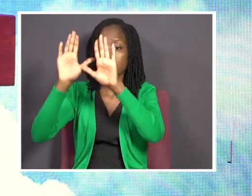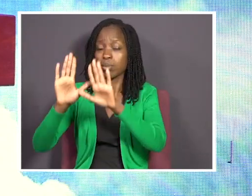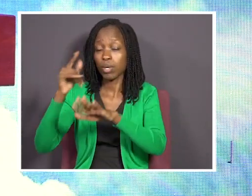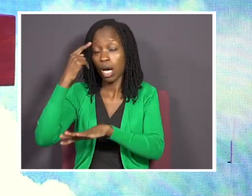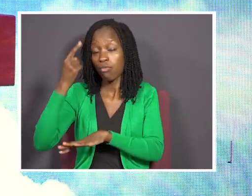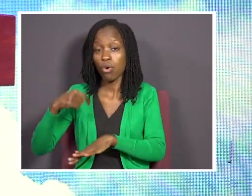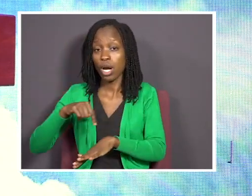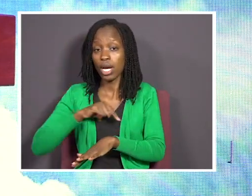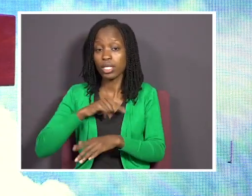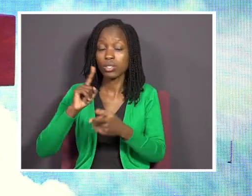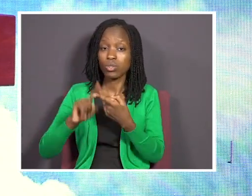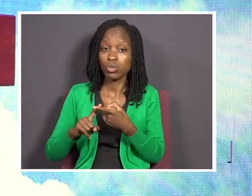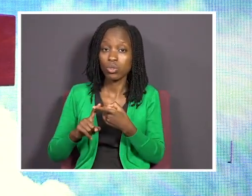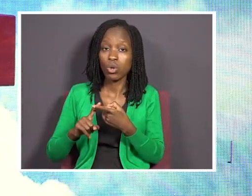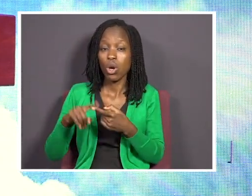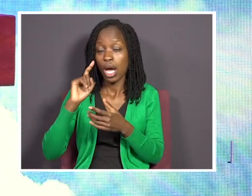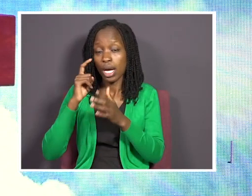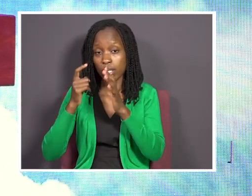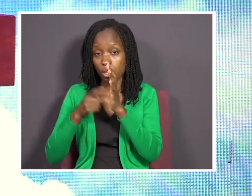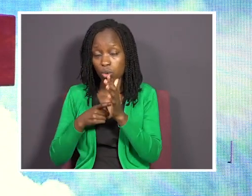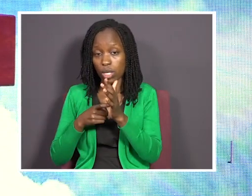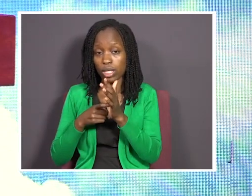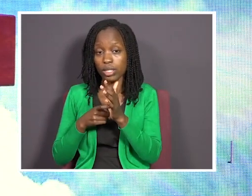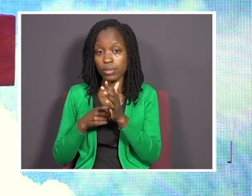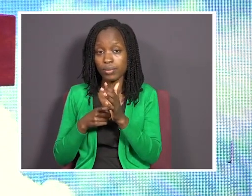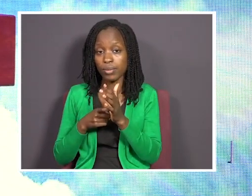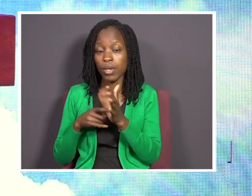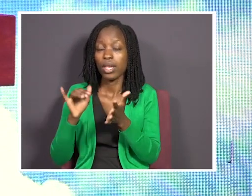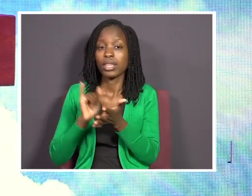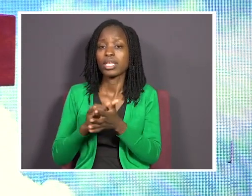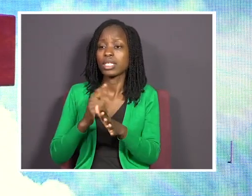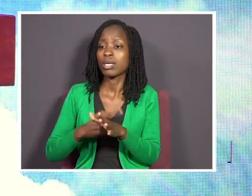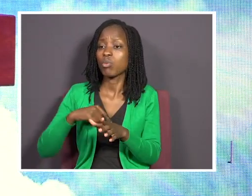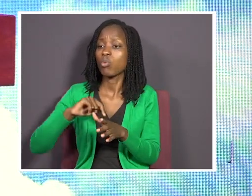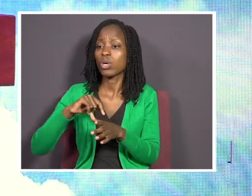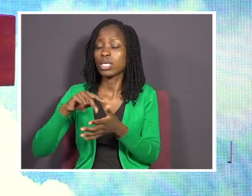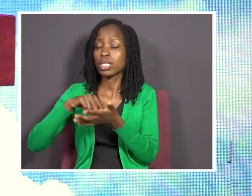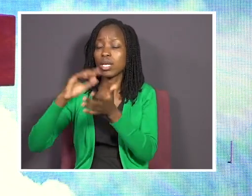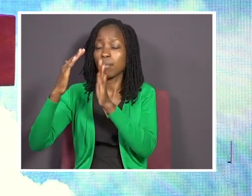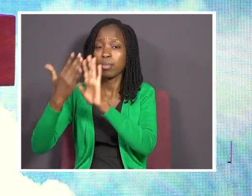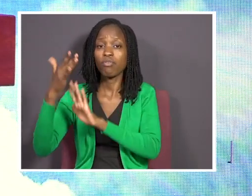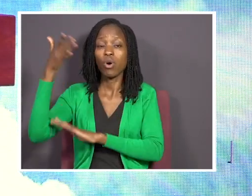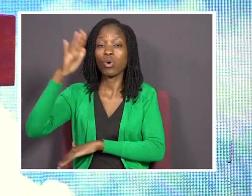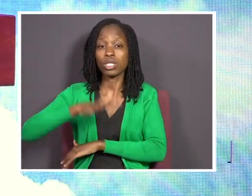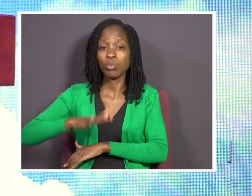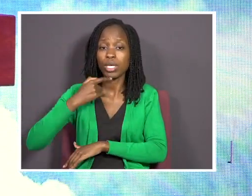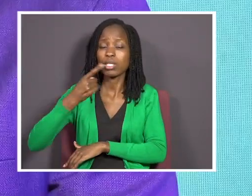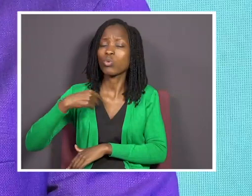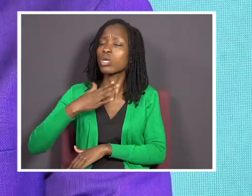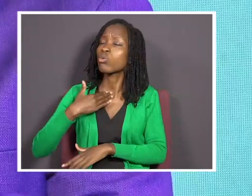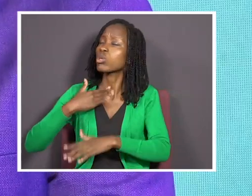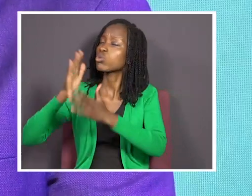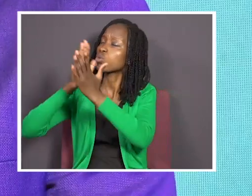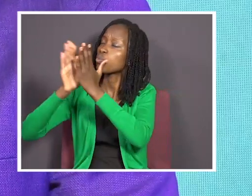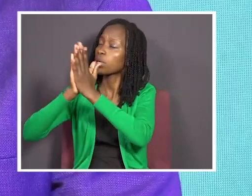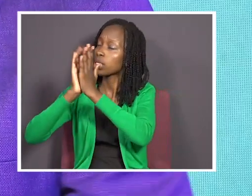us to actually recognize us, to recognize that when we come before his presence and we say we want to praise